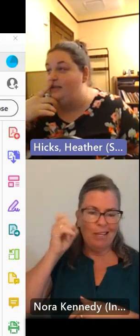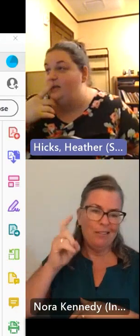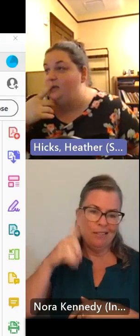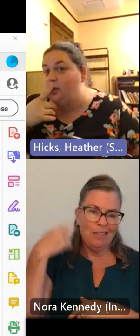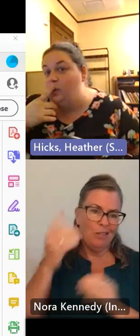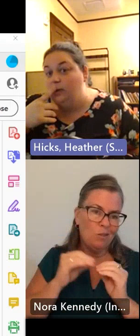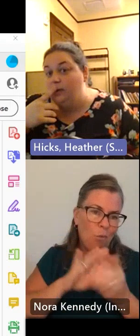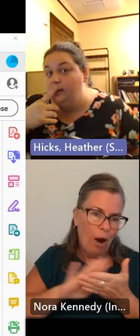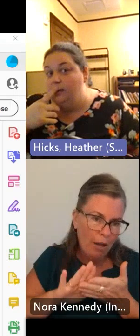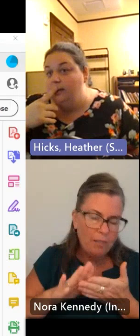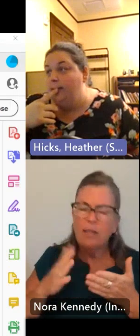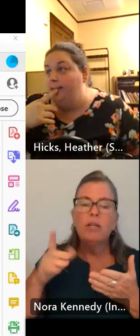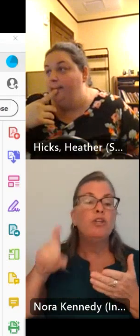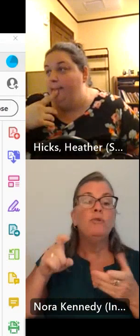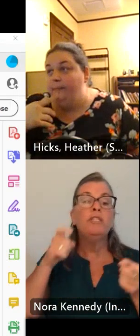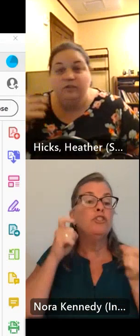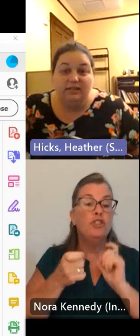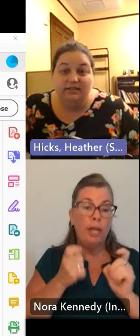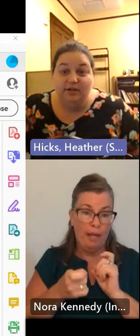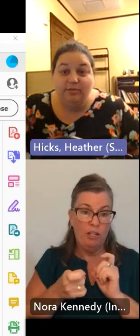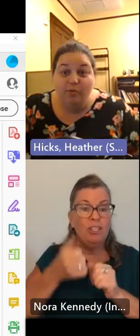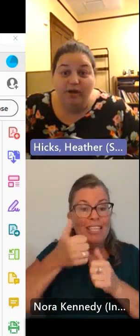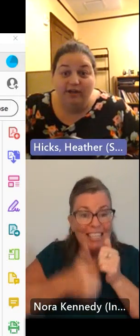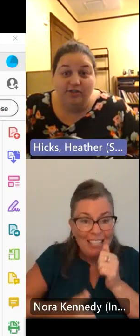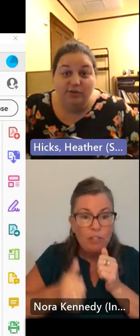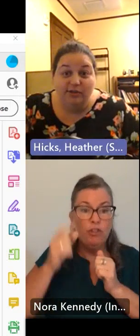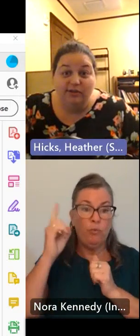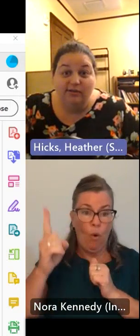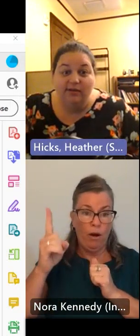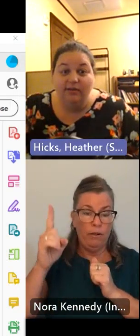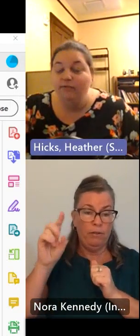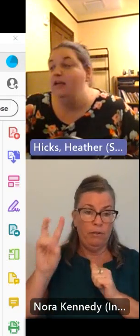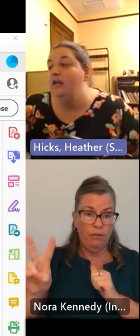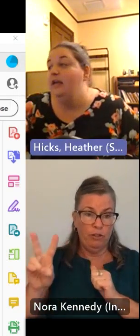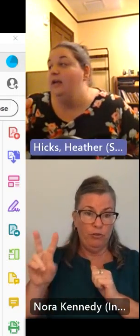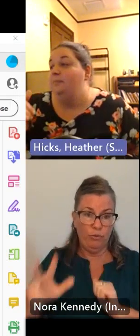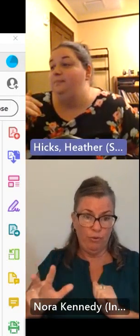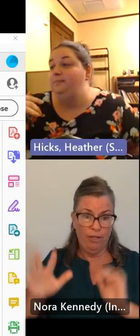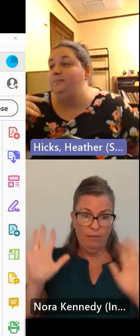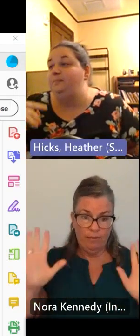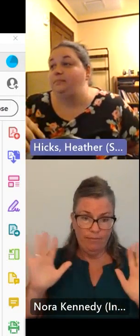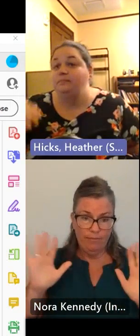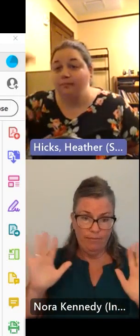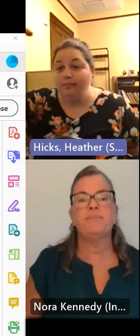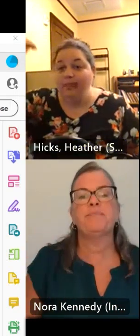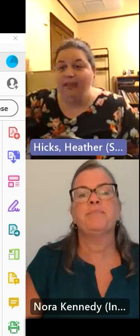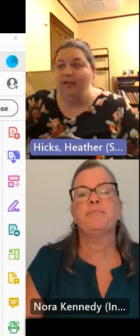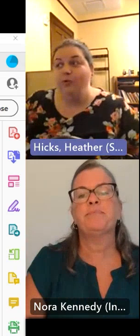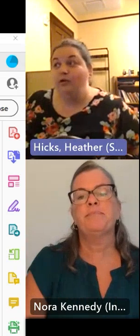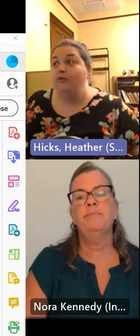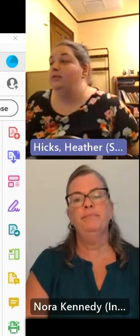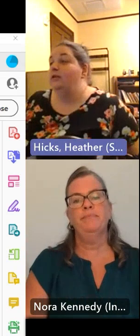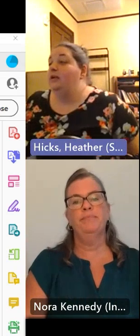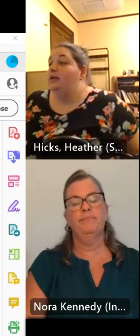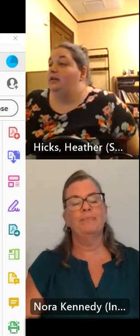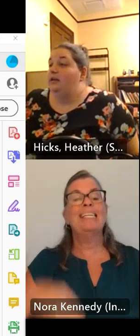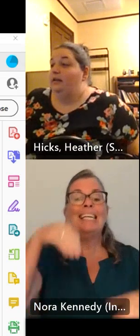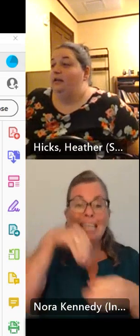make it make sense, or just stick with the 1 and 2 and 3 in